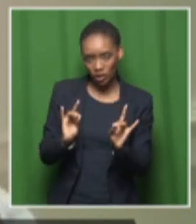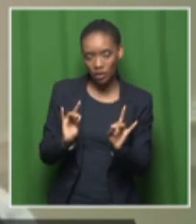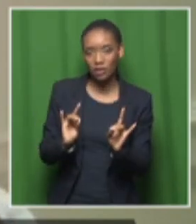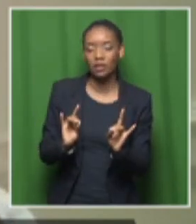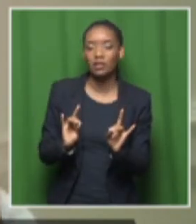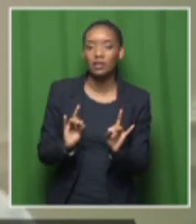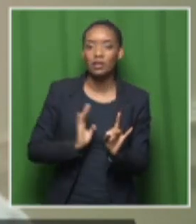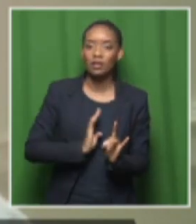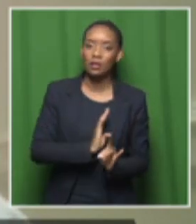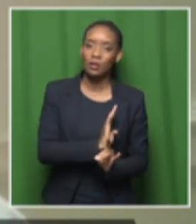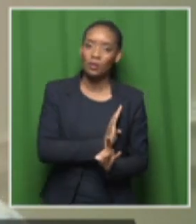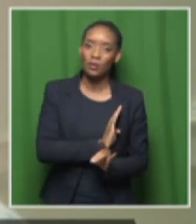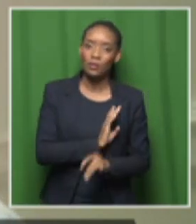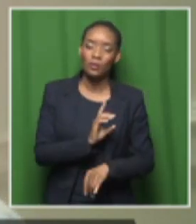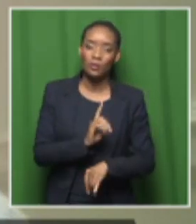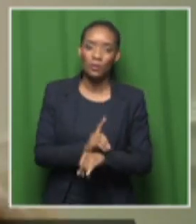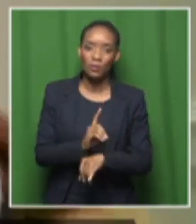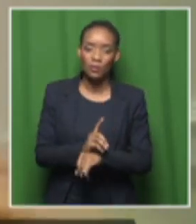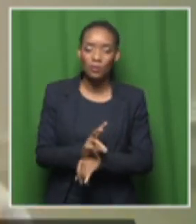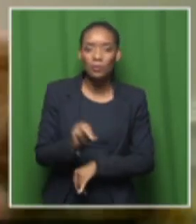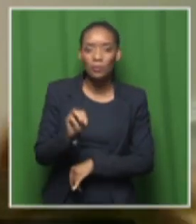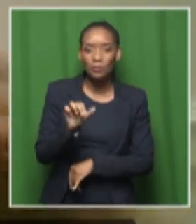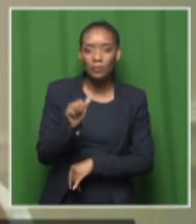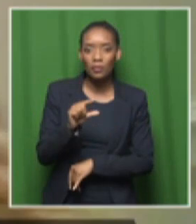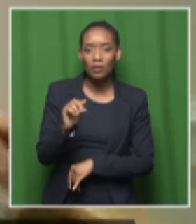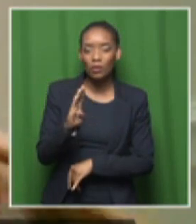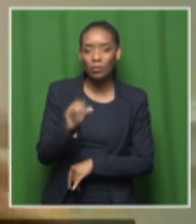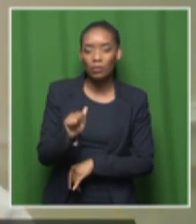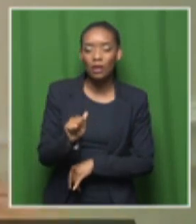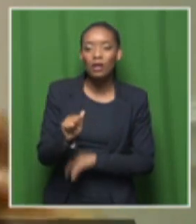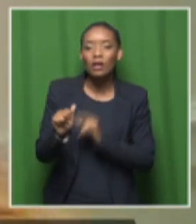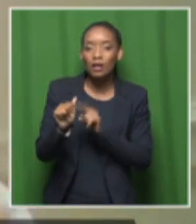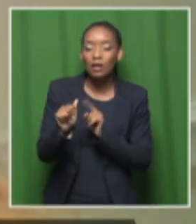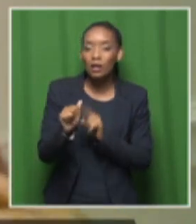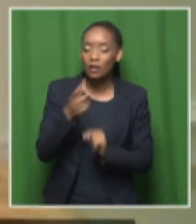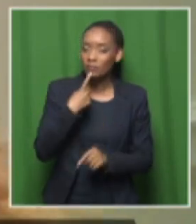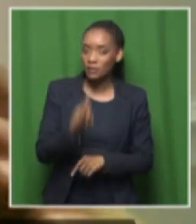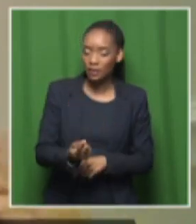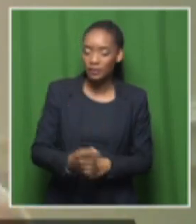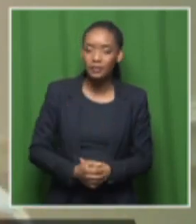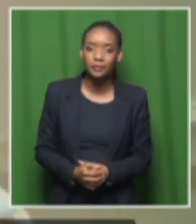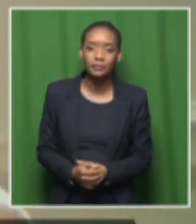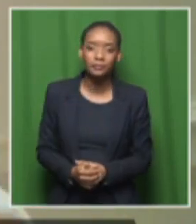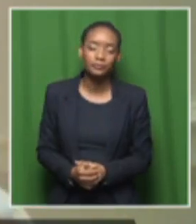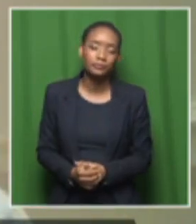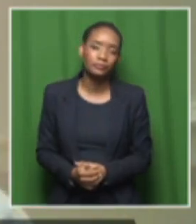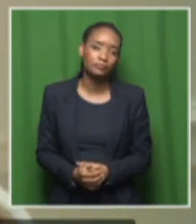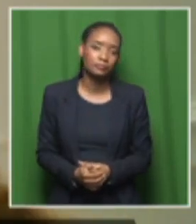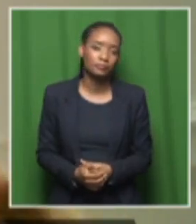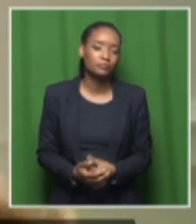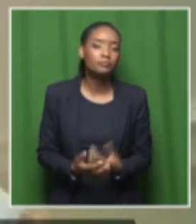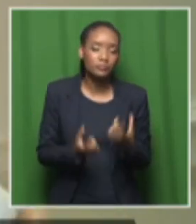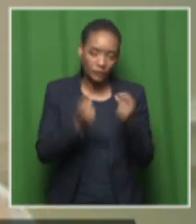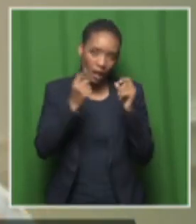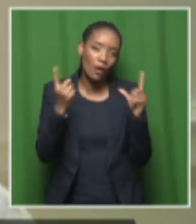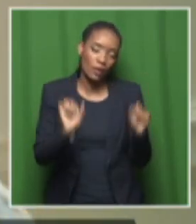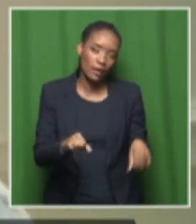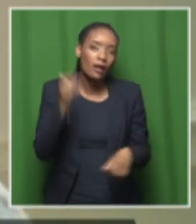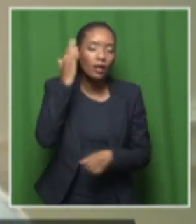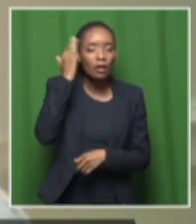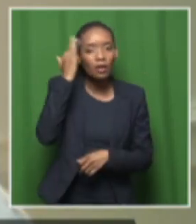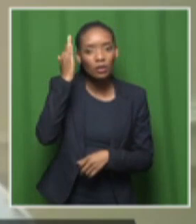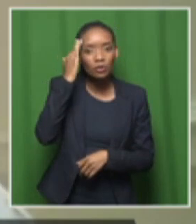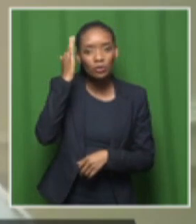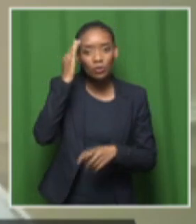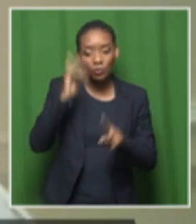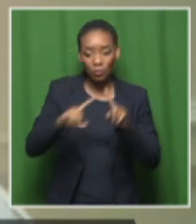Dr. Malachapuru Makhoba, who indicated that he may have been aware, but we